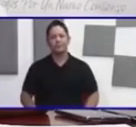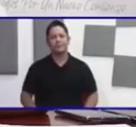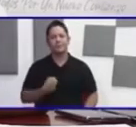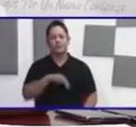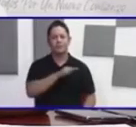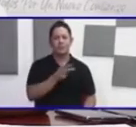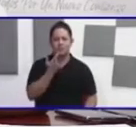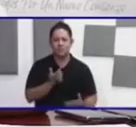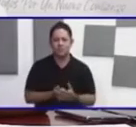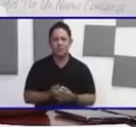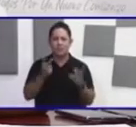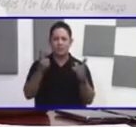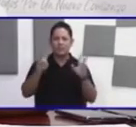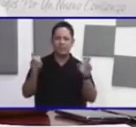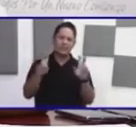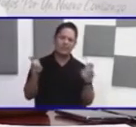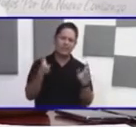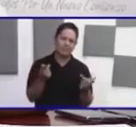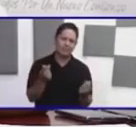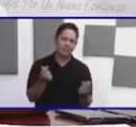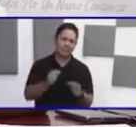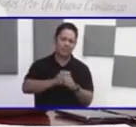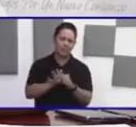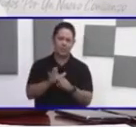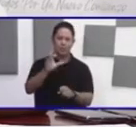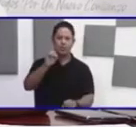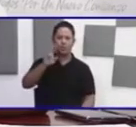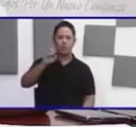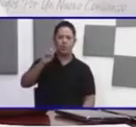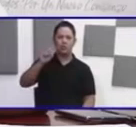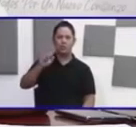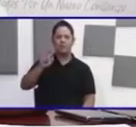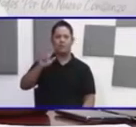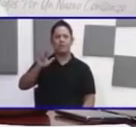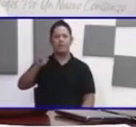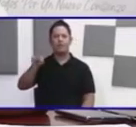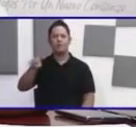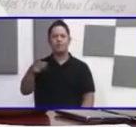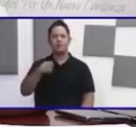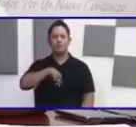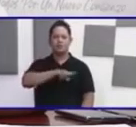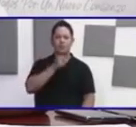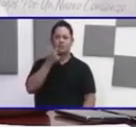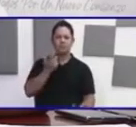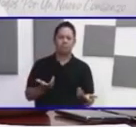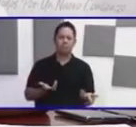from this pandemic start with this coronavirus, that the government understand the difficulties that we